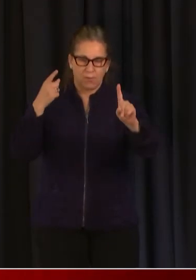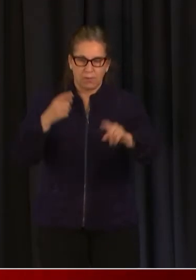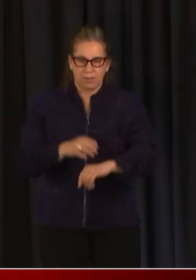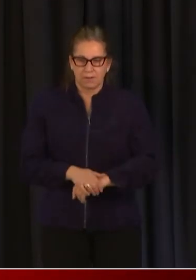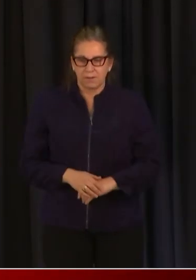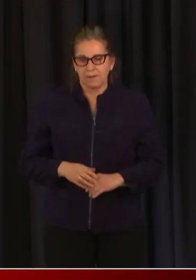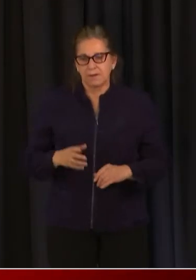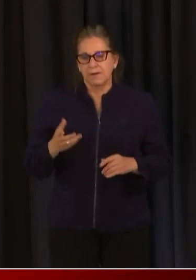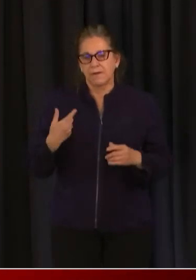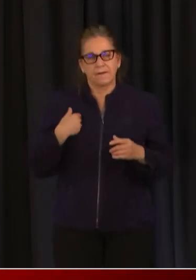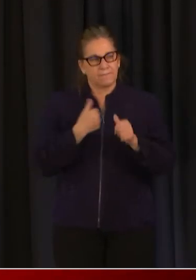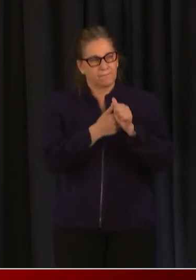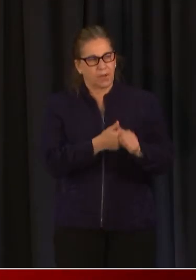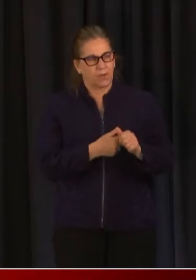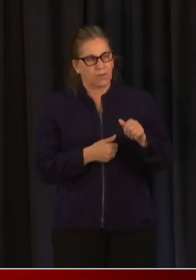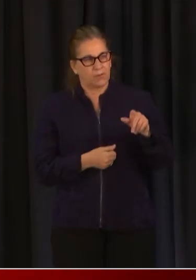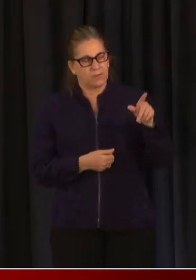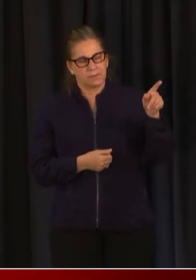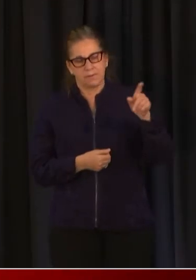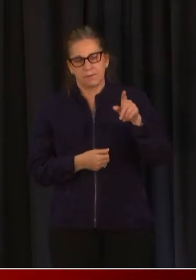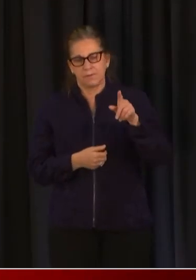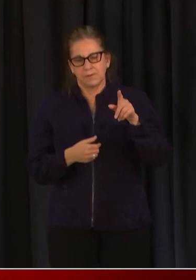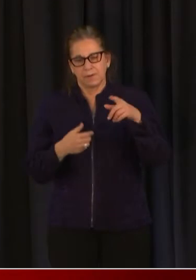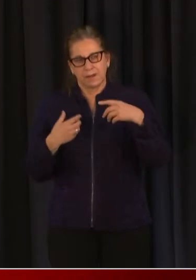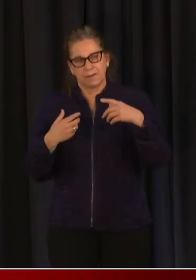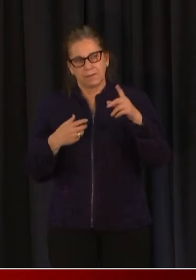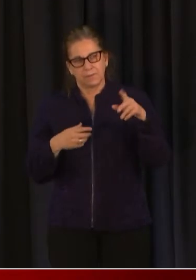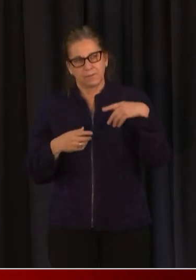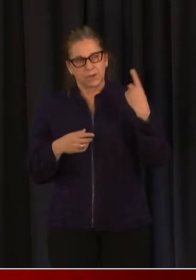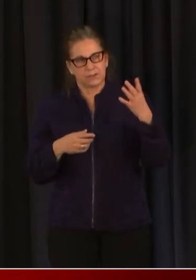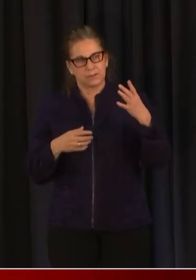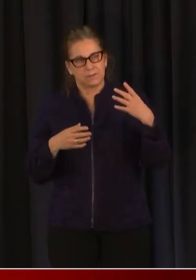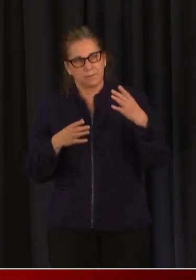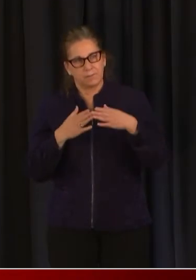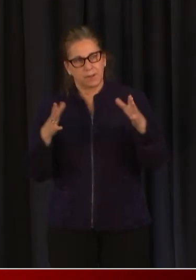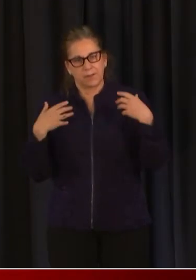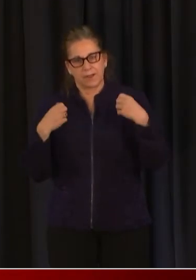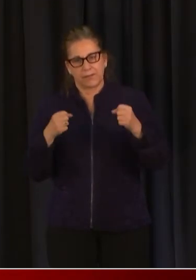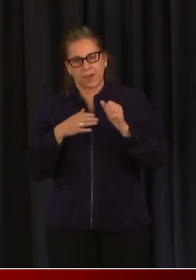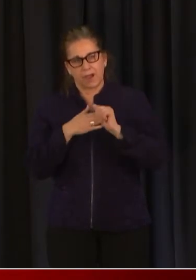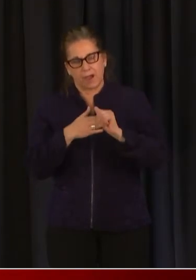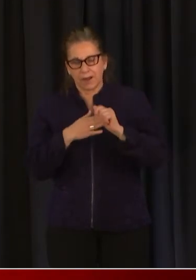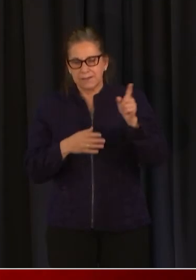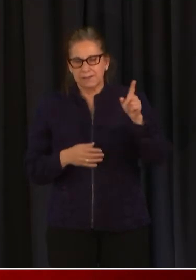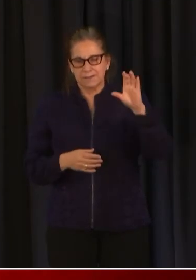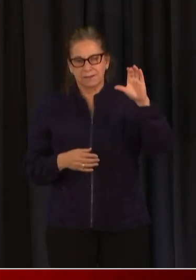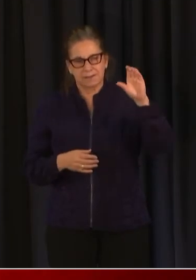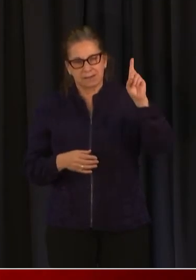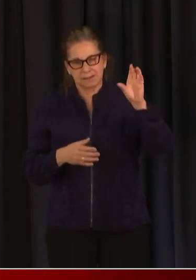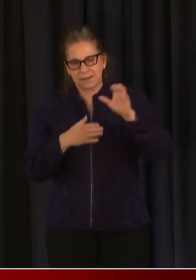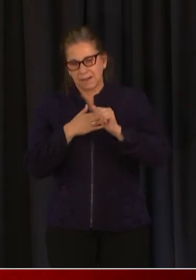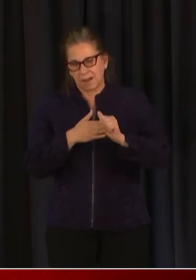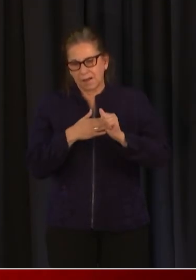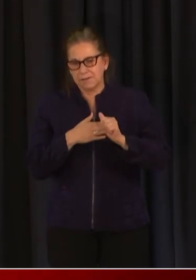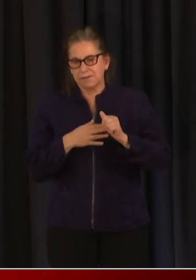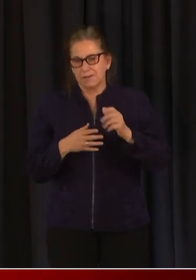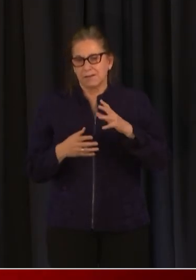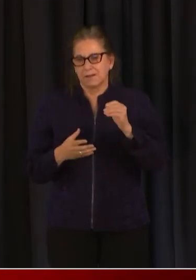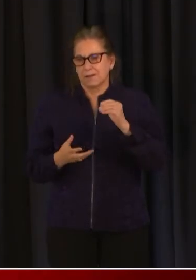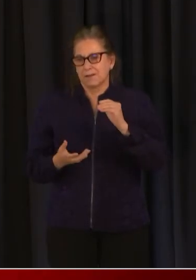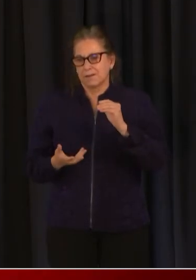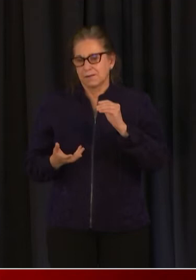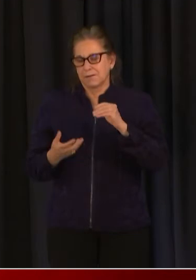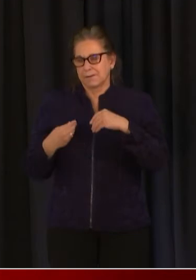with DC Health guidance, have seen that we can turn up things and